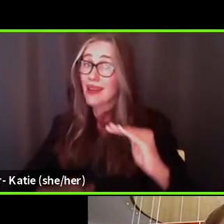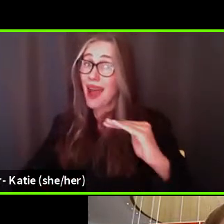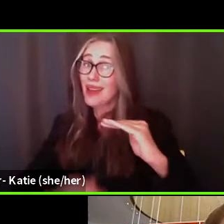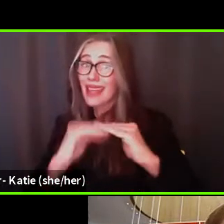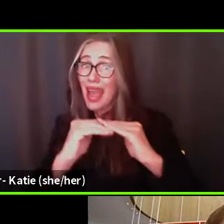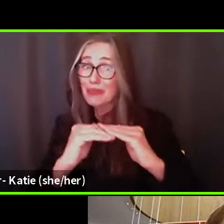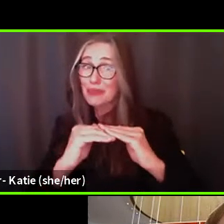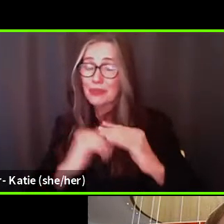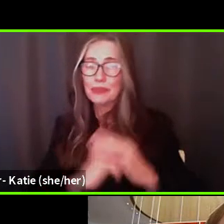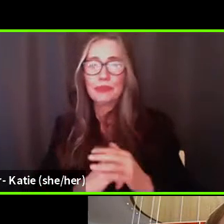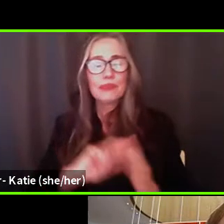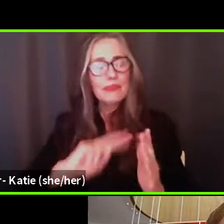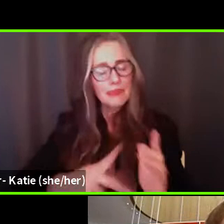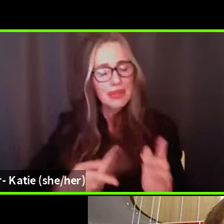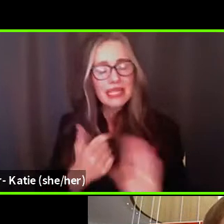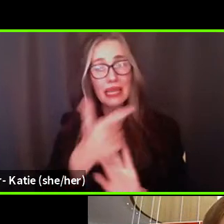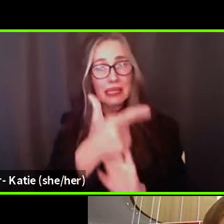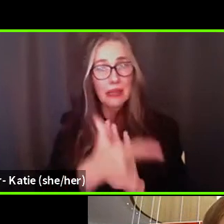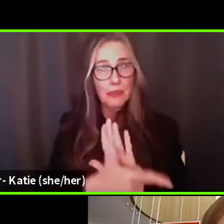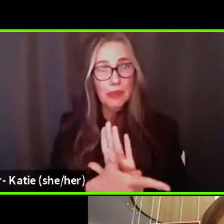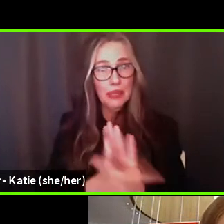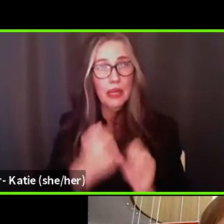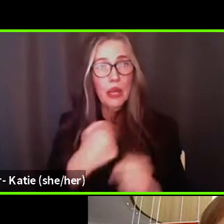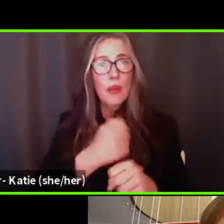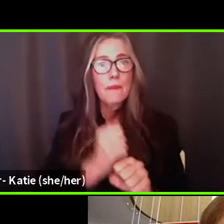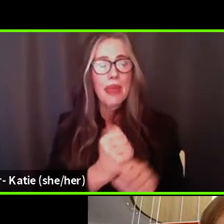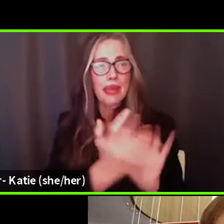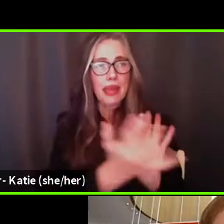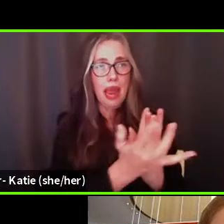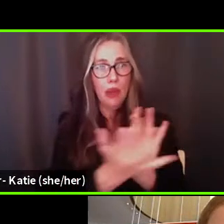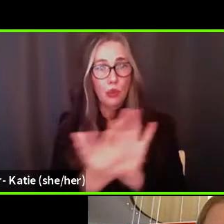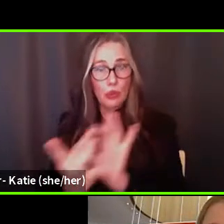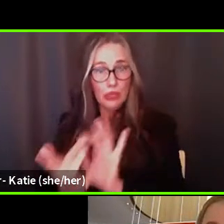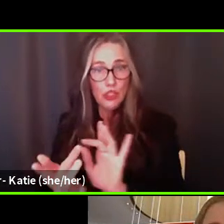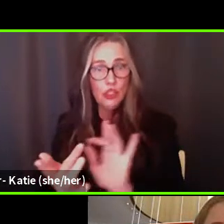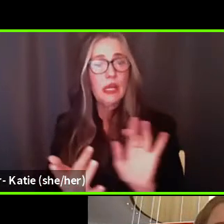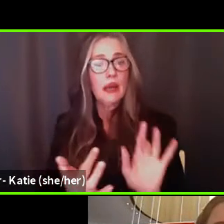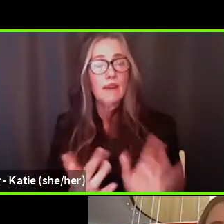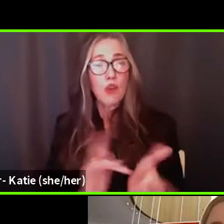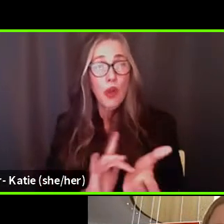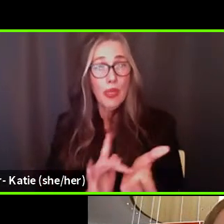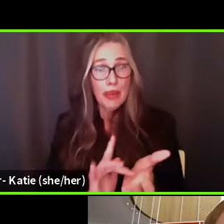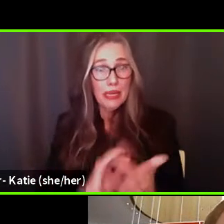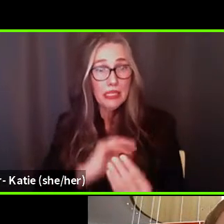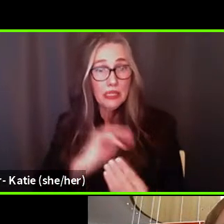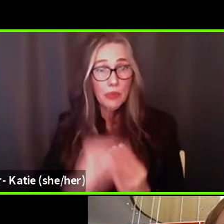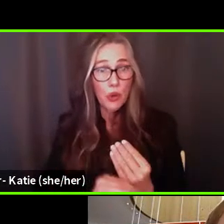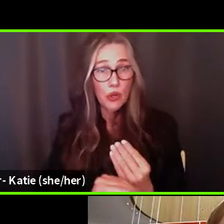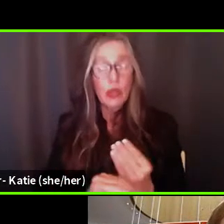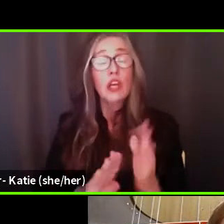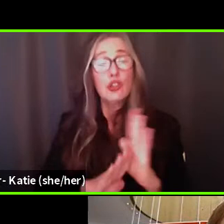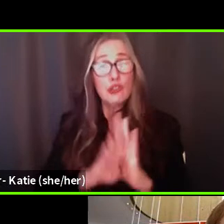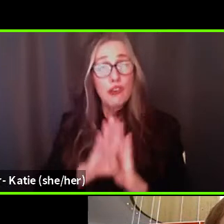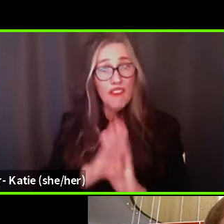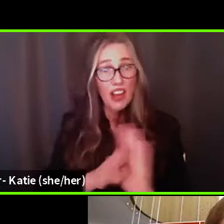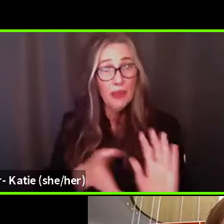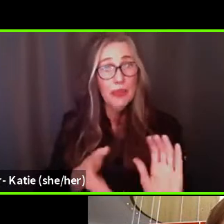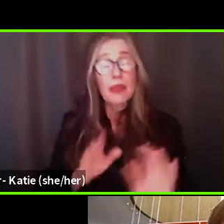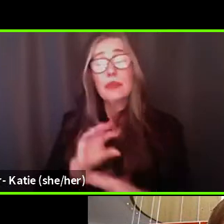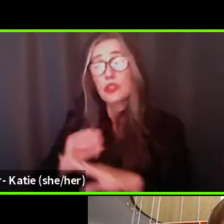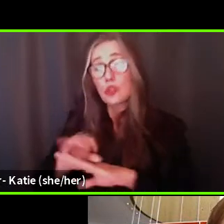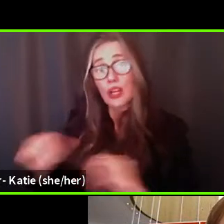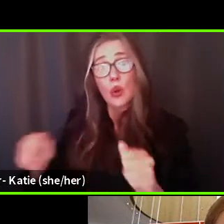second the bill would establish outreach and notification programs to be developed and implemented in consultation with